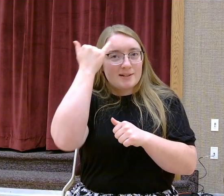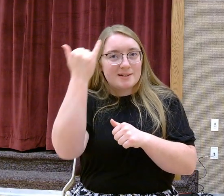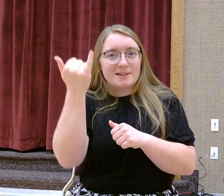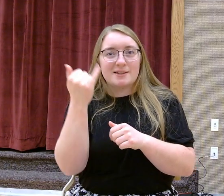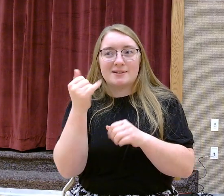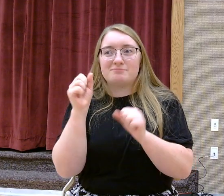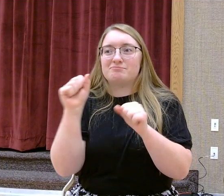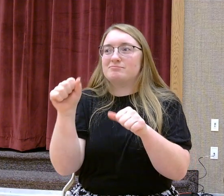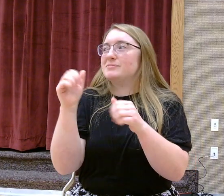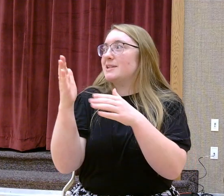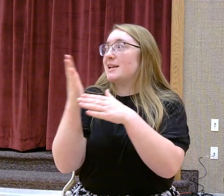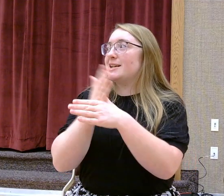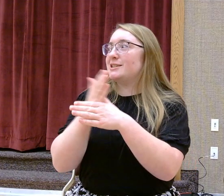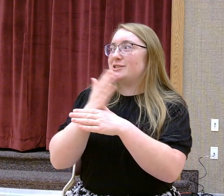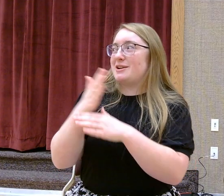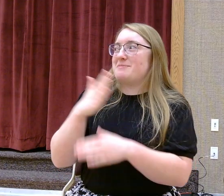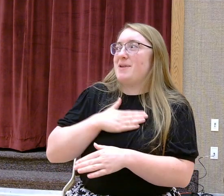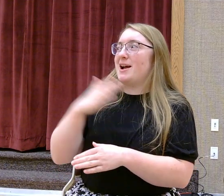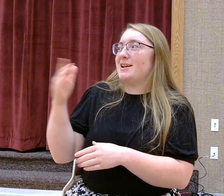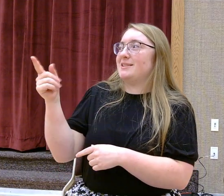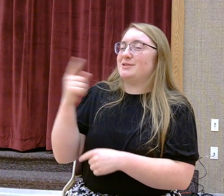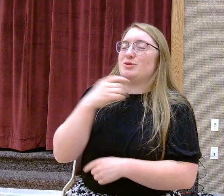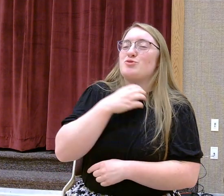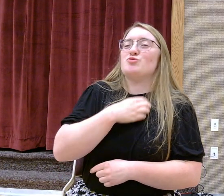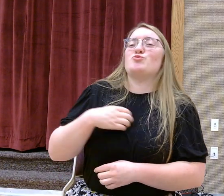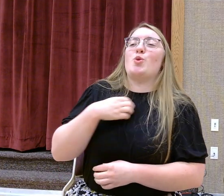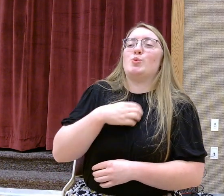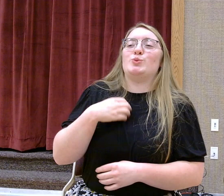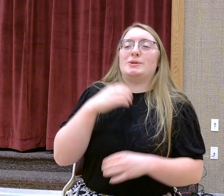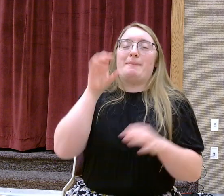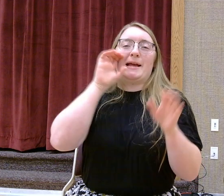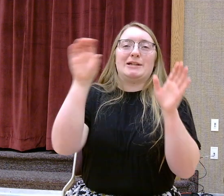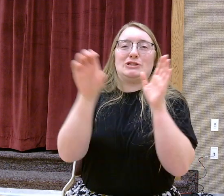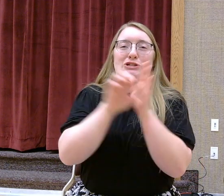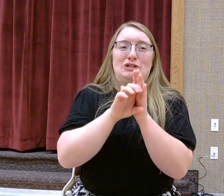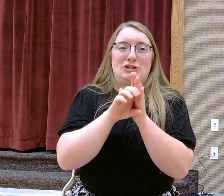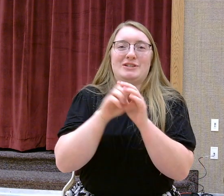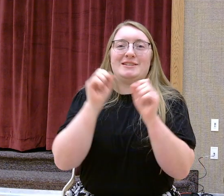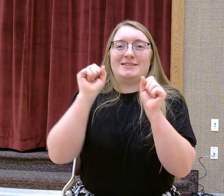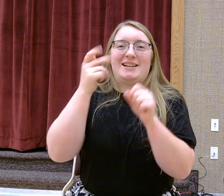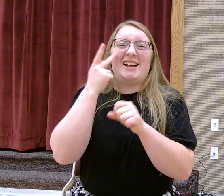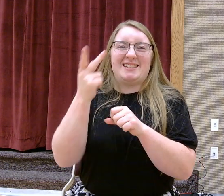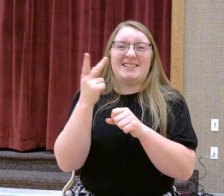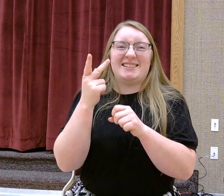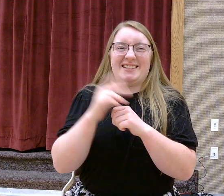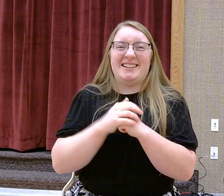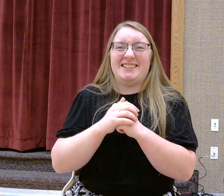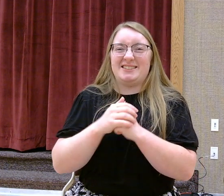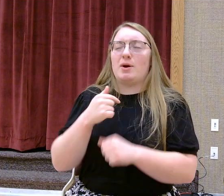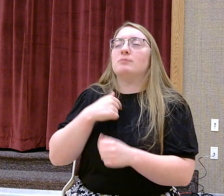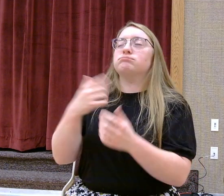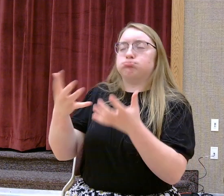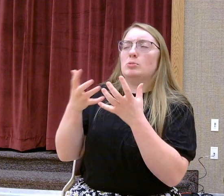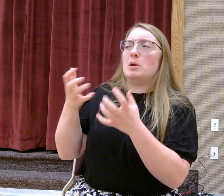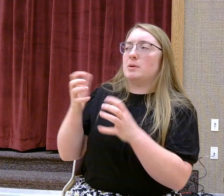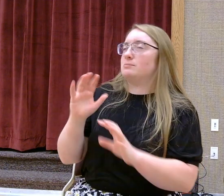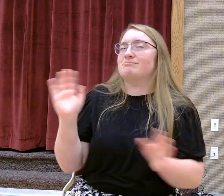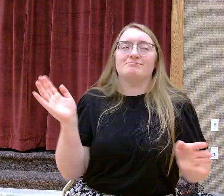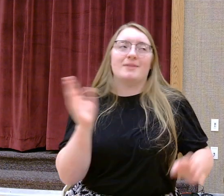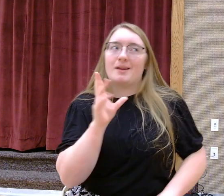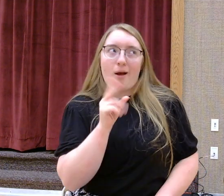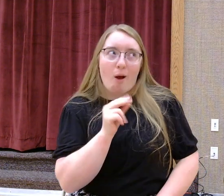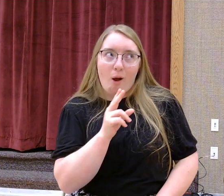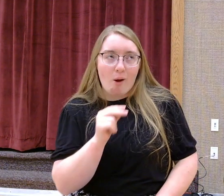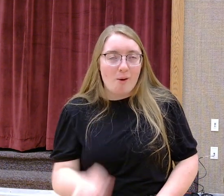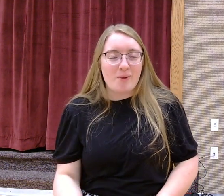share some of my more grosser pictures. Right? Oh yeah, I'm dying to see those. No, you're not. Pass